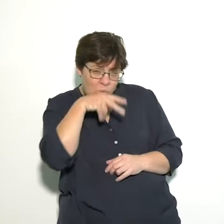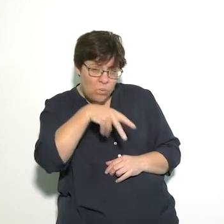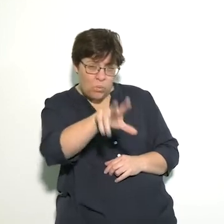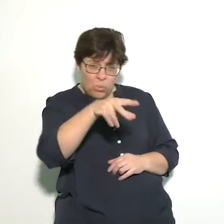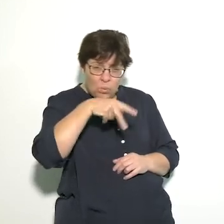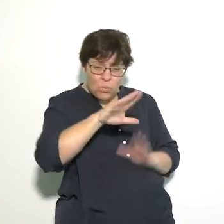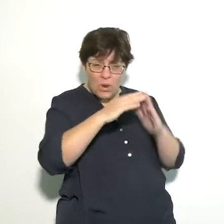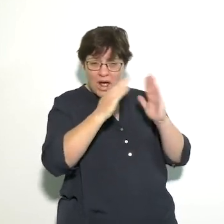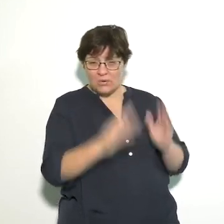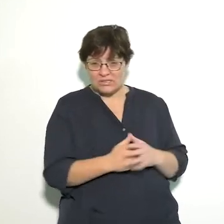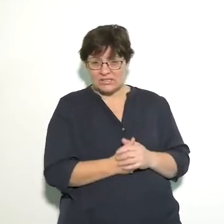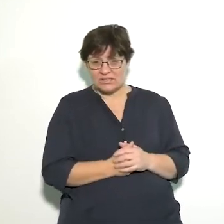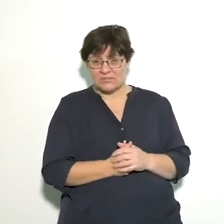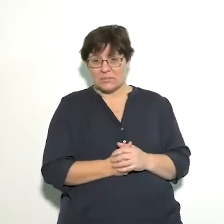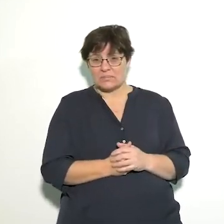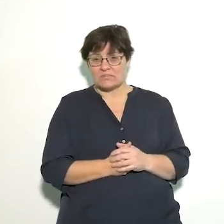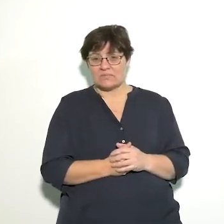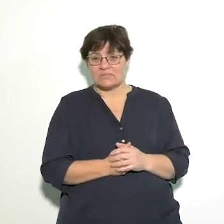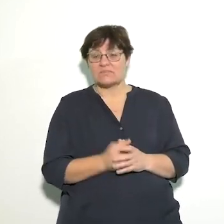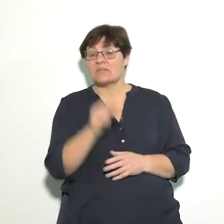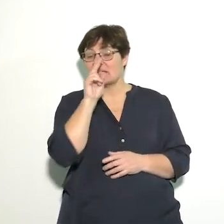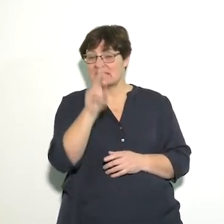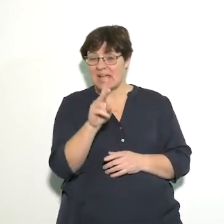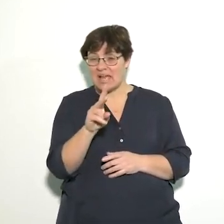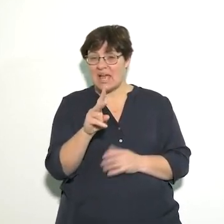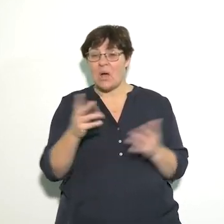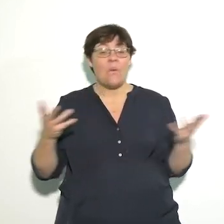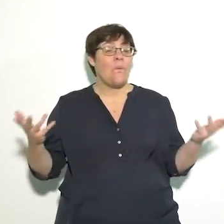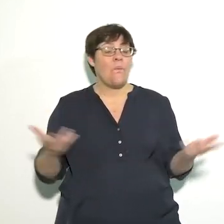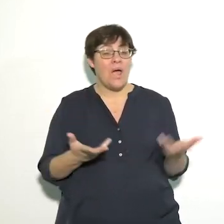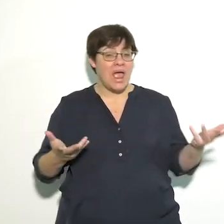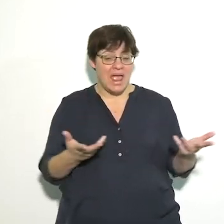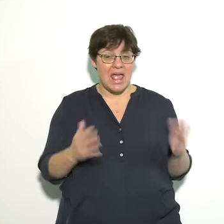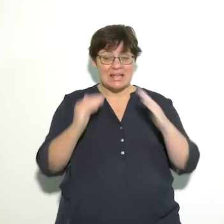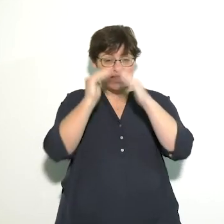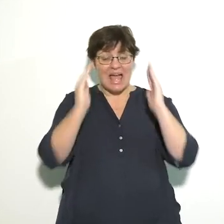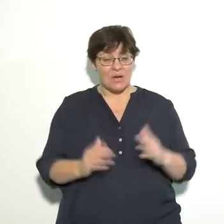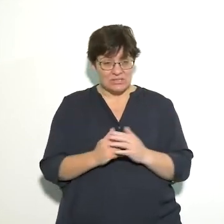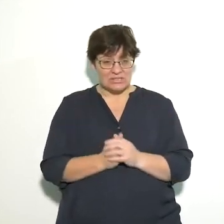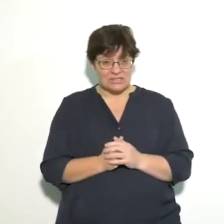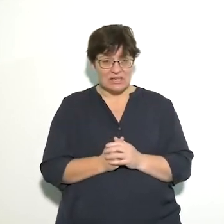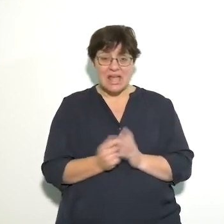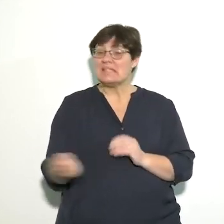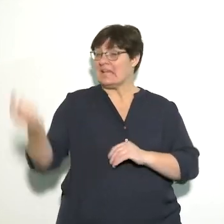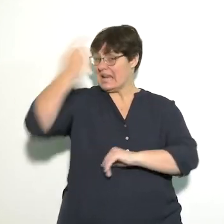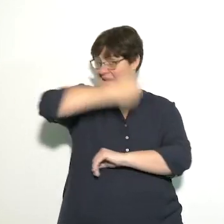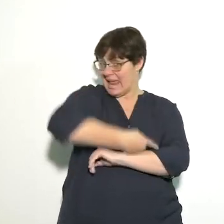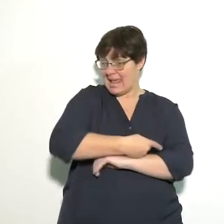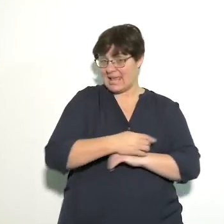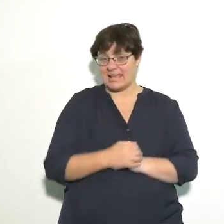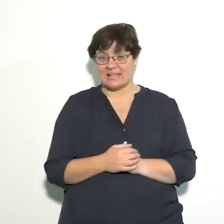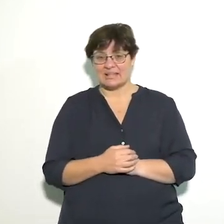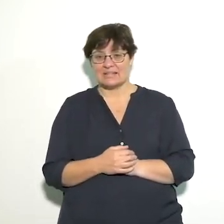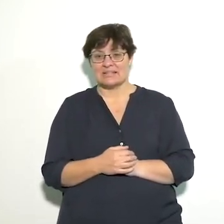on the houses. I turn it around, I can see the where. Look, it's the house, and it's during the